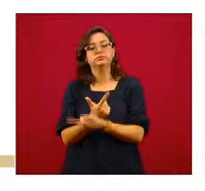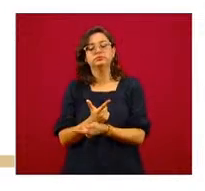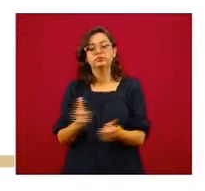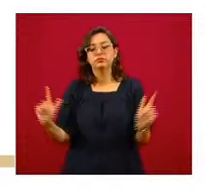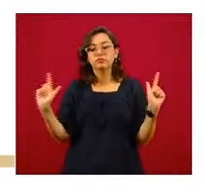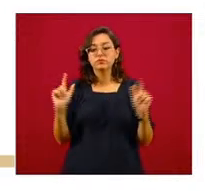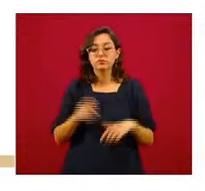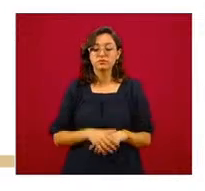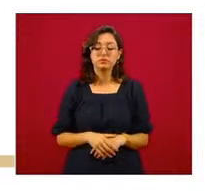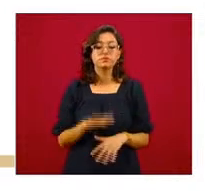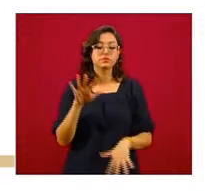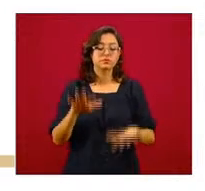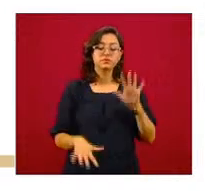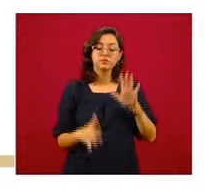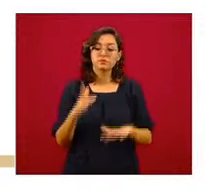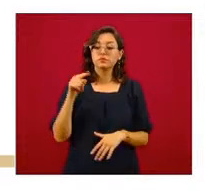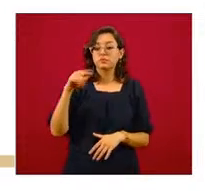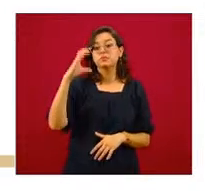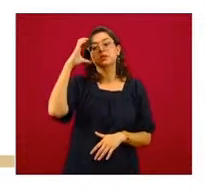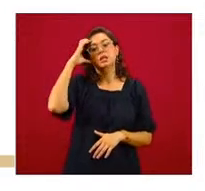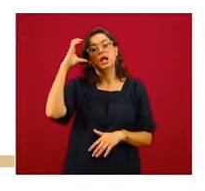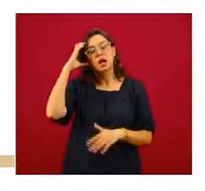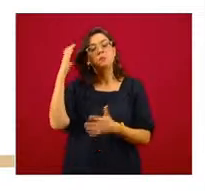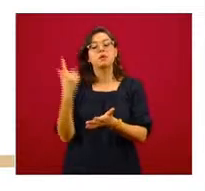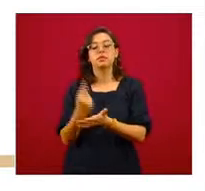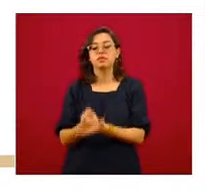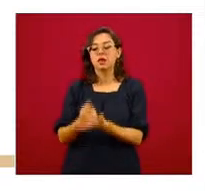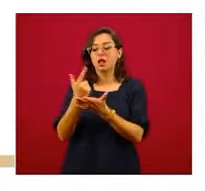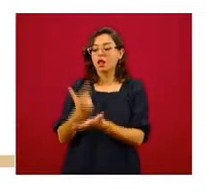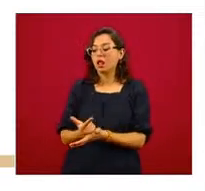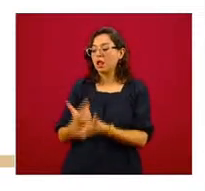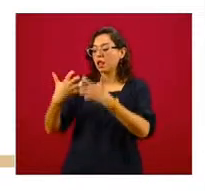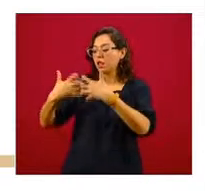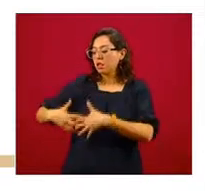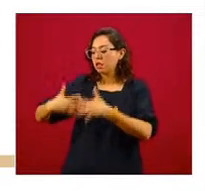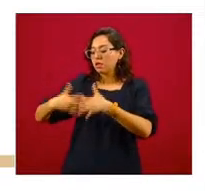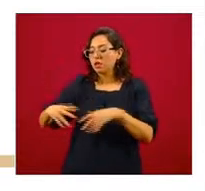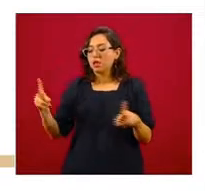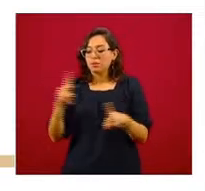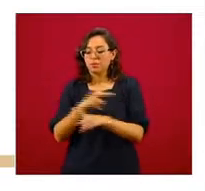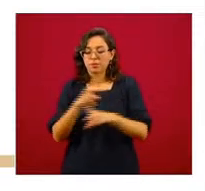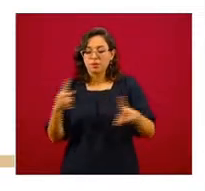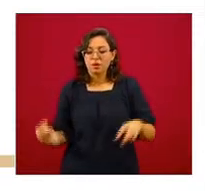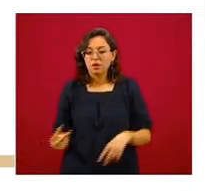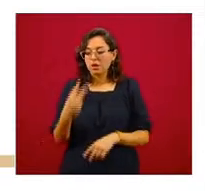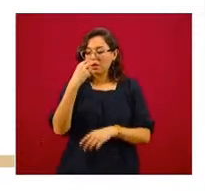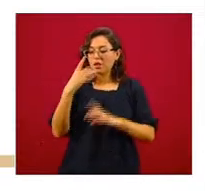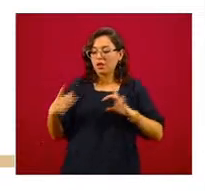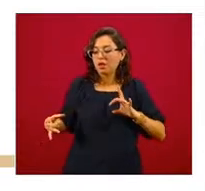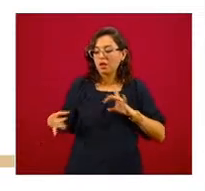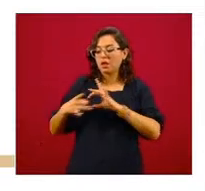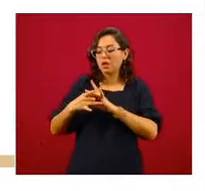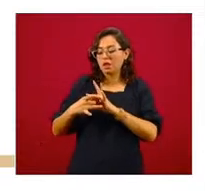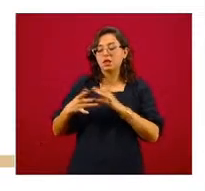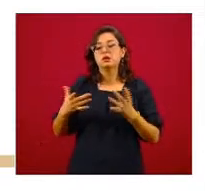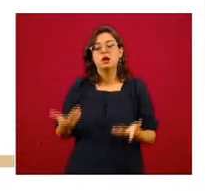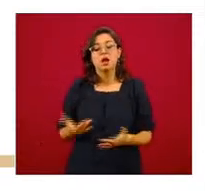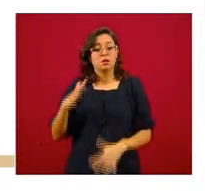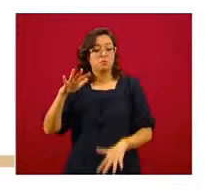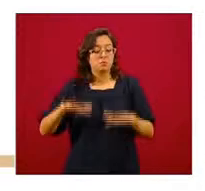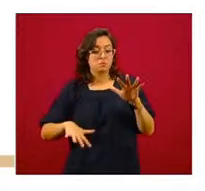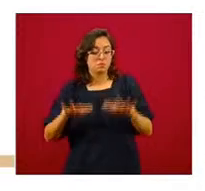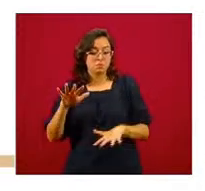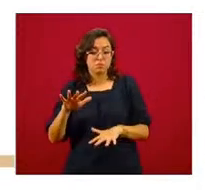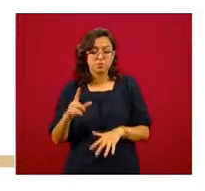retrofit in certain hospitals. There are beds with a ventilator, and they can provide healthcare services to a